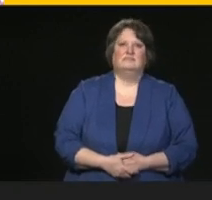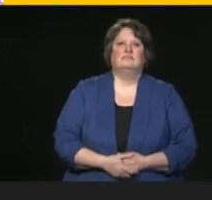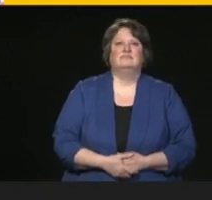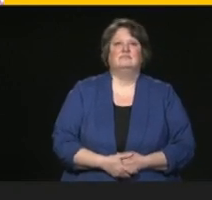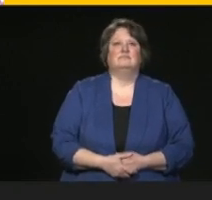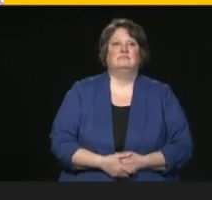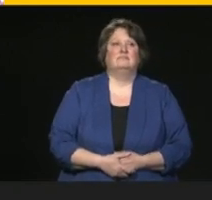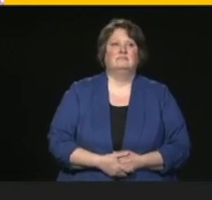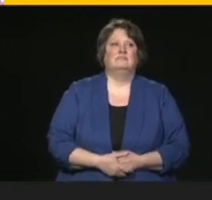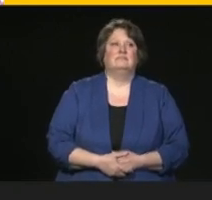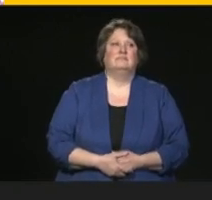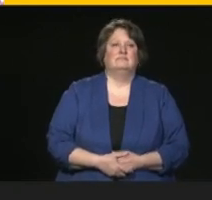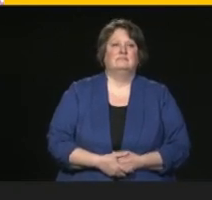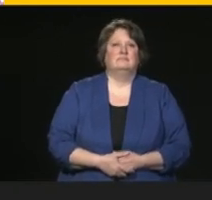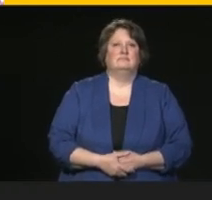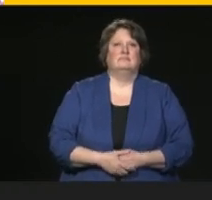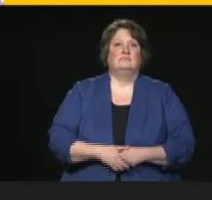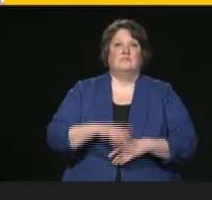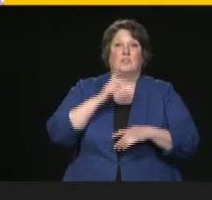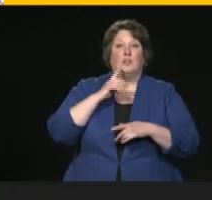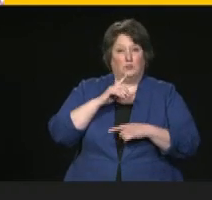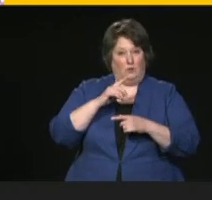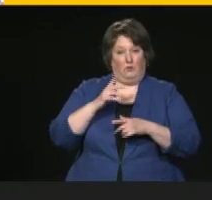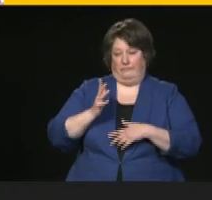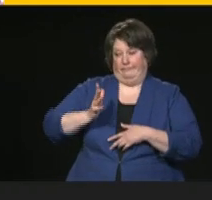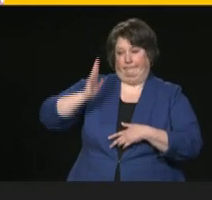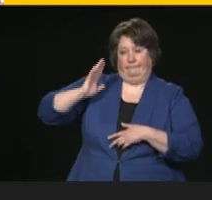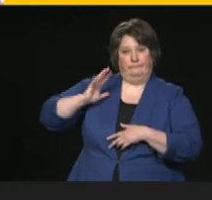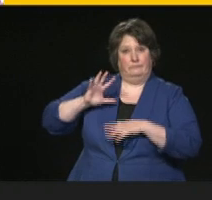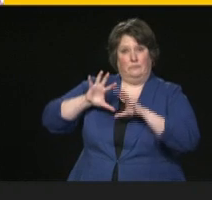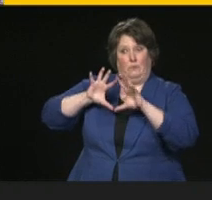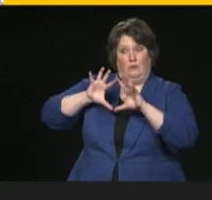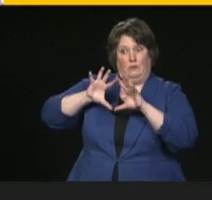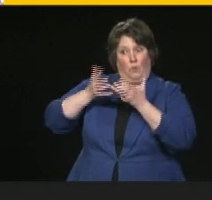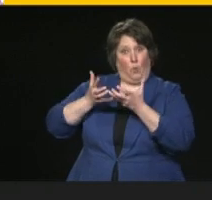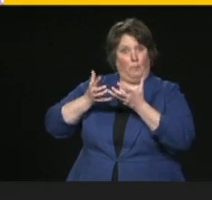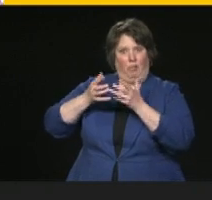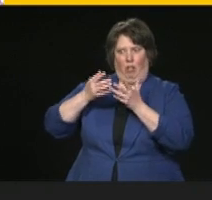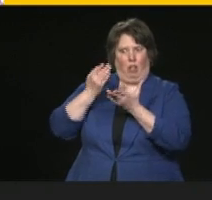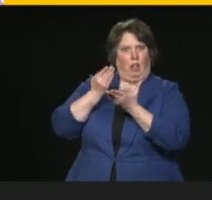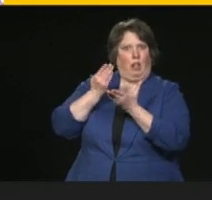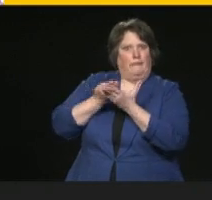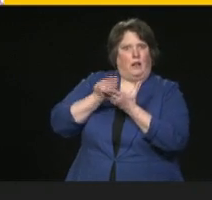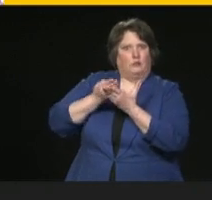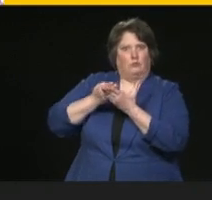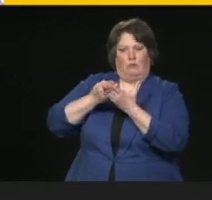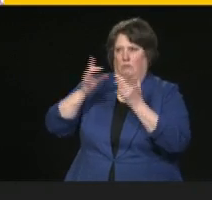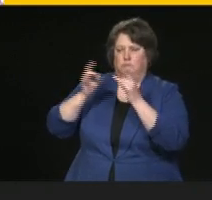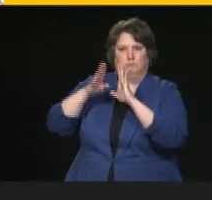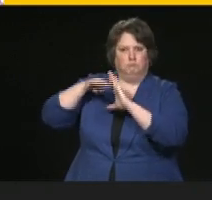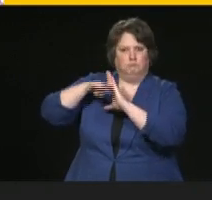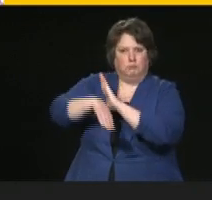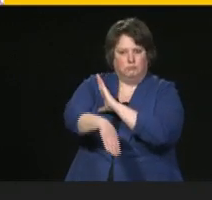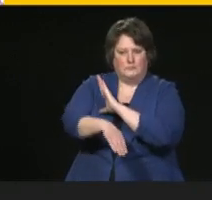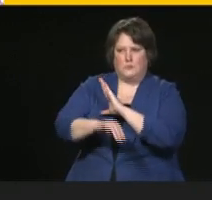crisis and its aftermath. We're well aware that central banks in general have modest room to